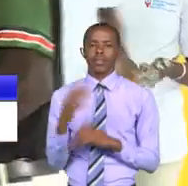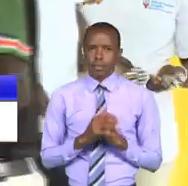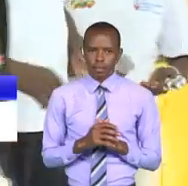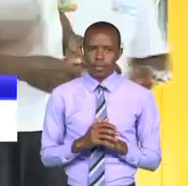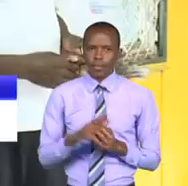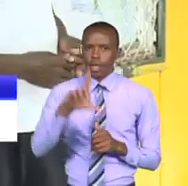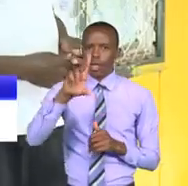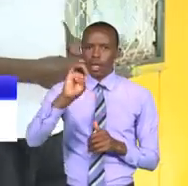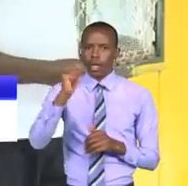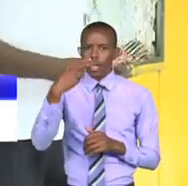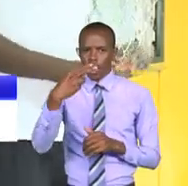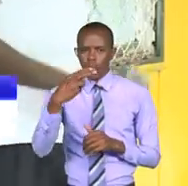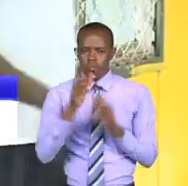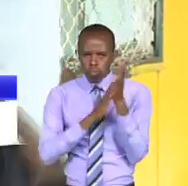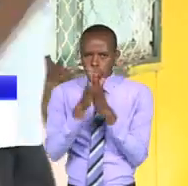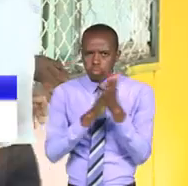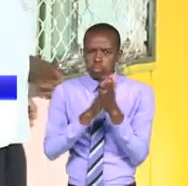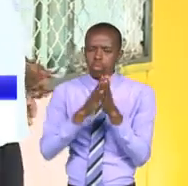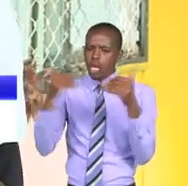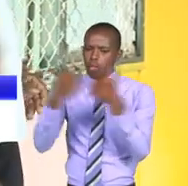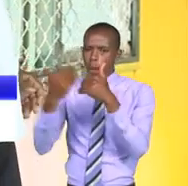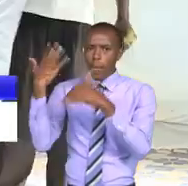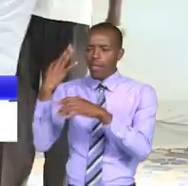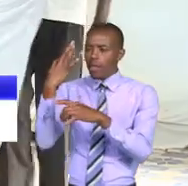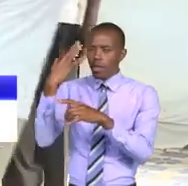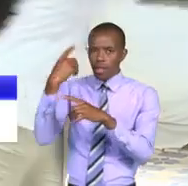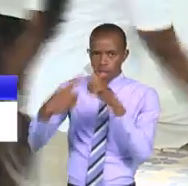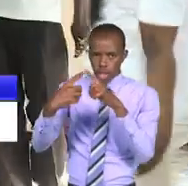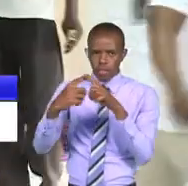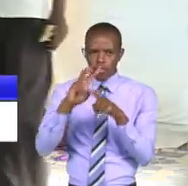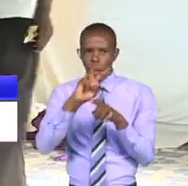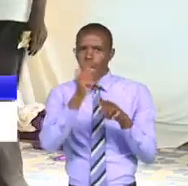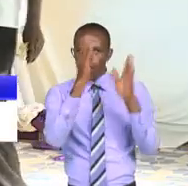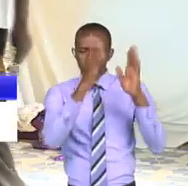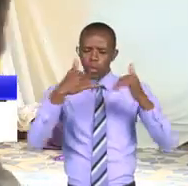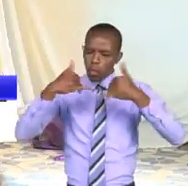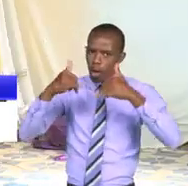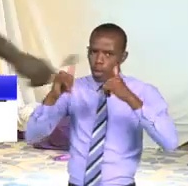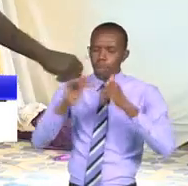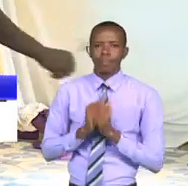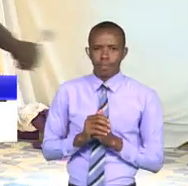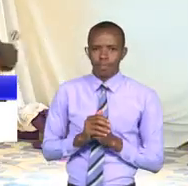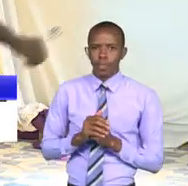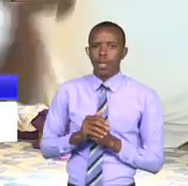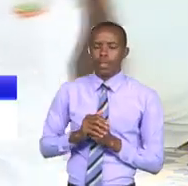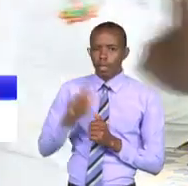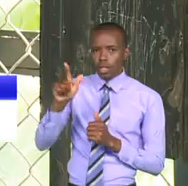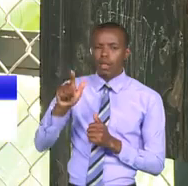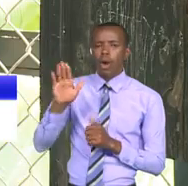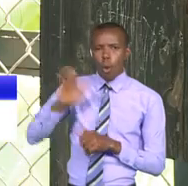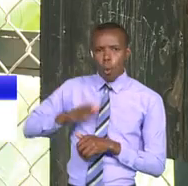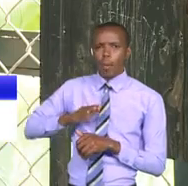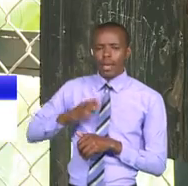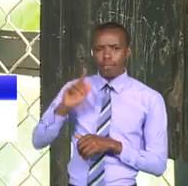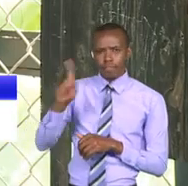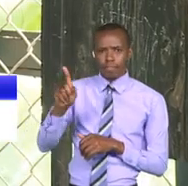Leah Kipchumba began her love affair with darts about 3 years ago through watching someone else play. For Leah, who is a law enforcer on her